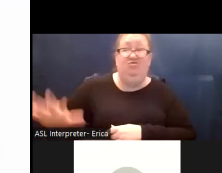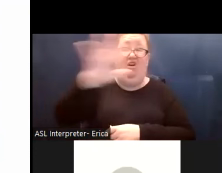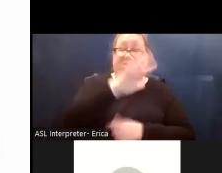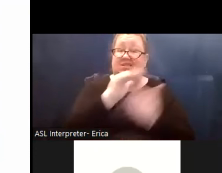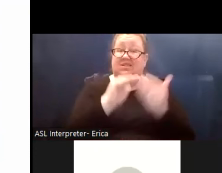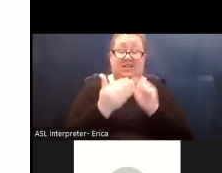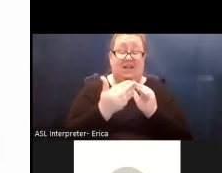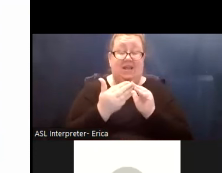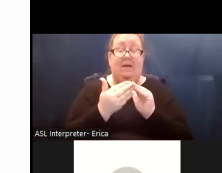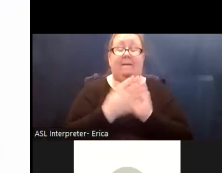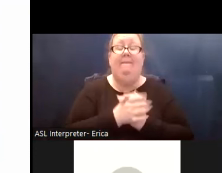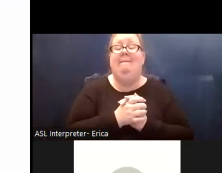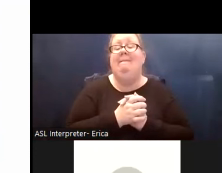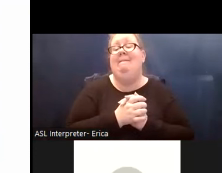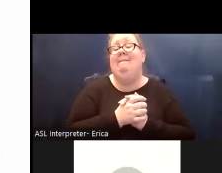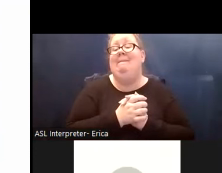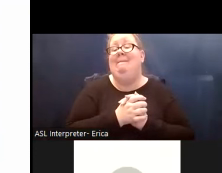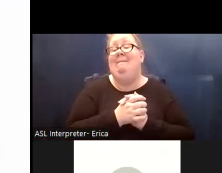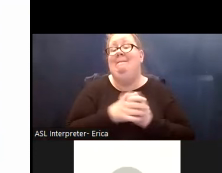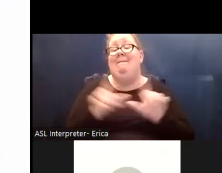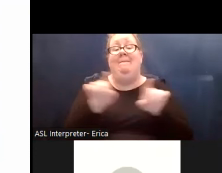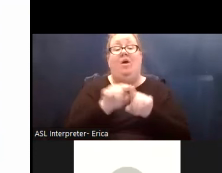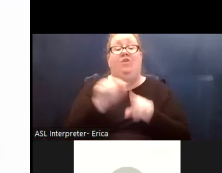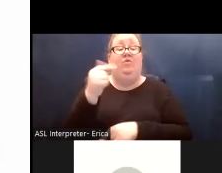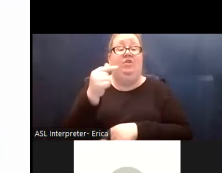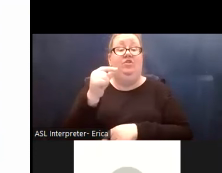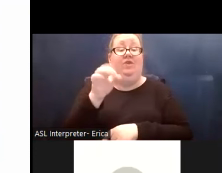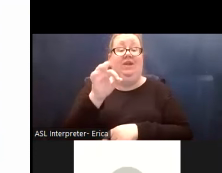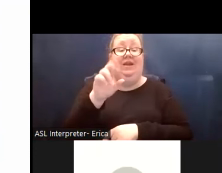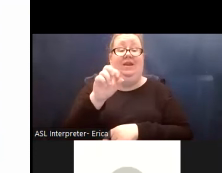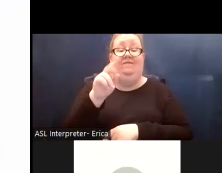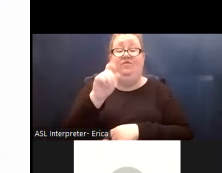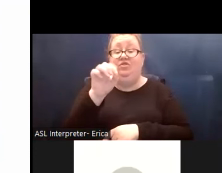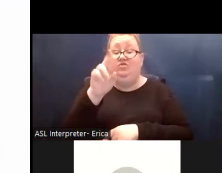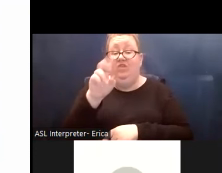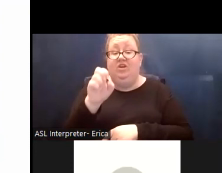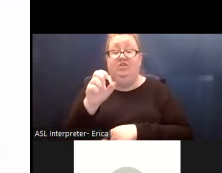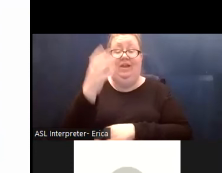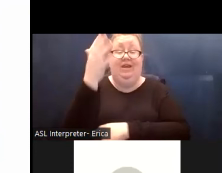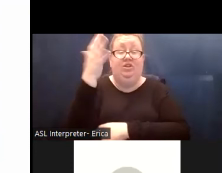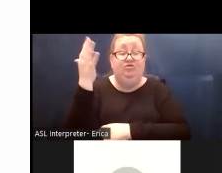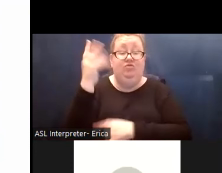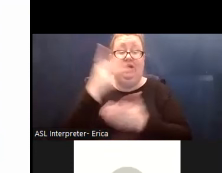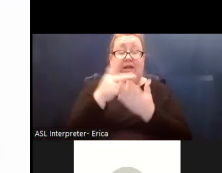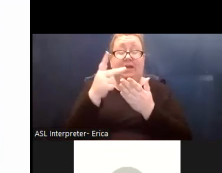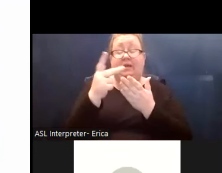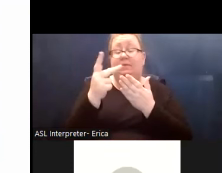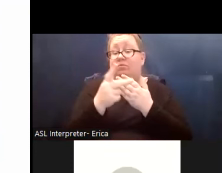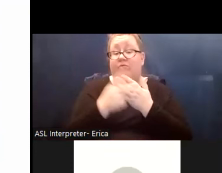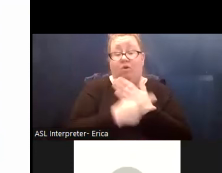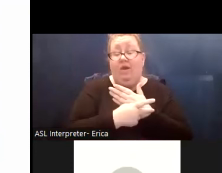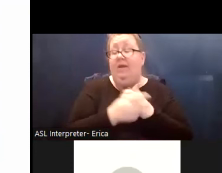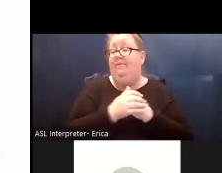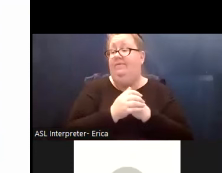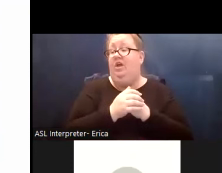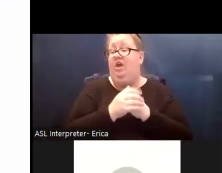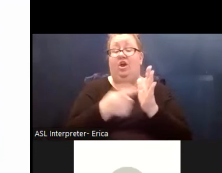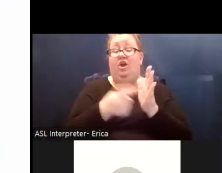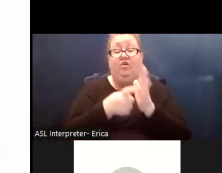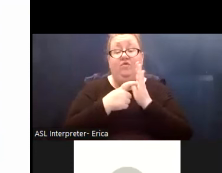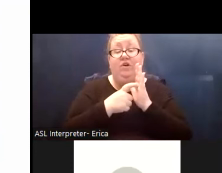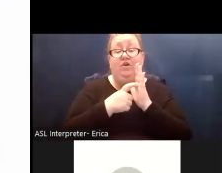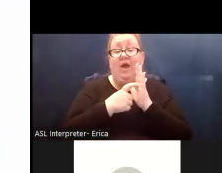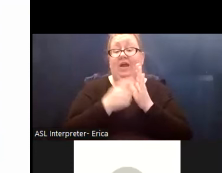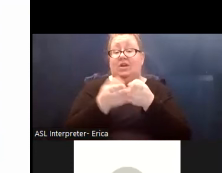And then also on green infrastructure, measures like tree programs and requiring green infrastructure on public open